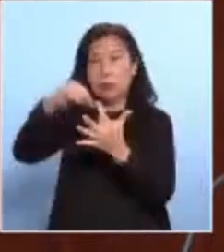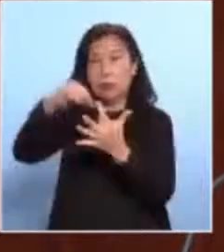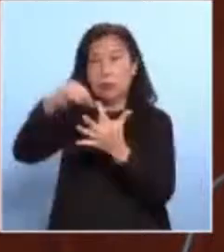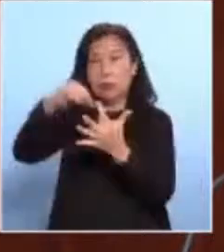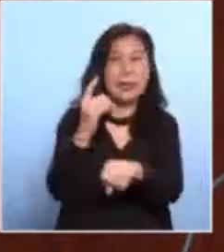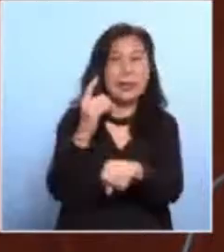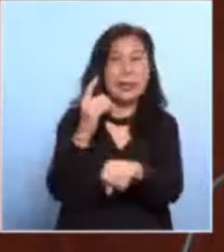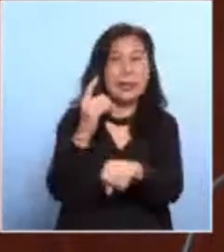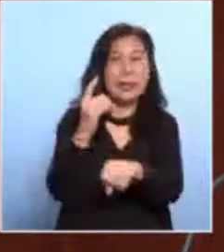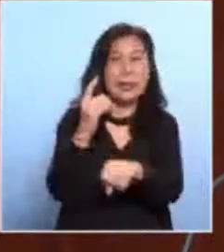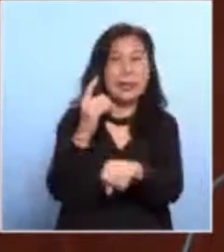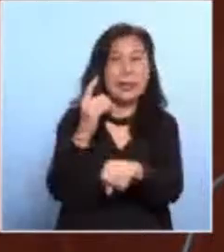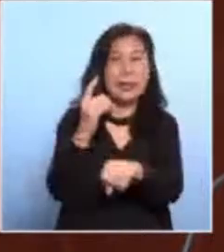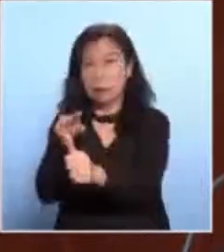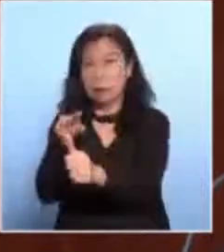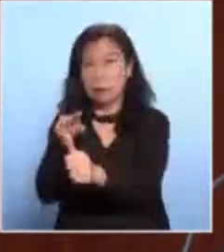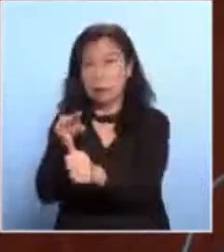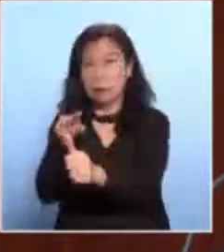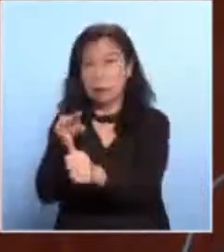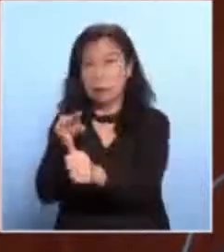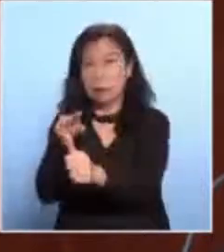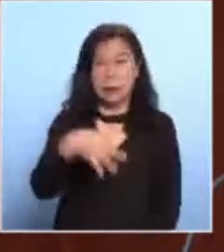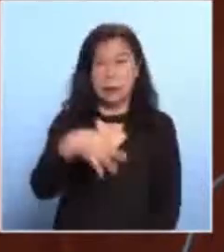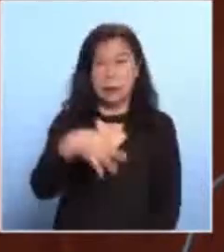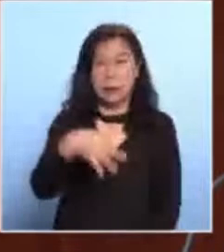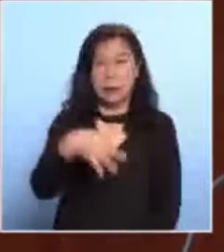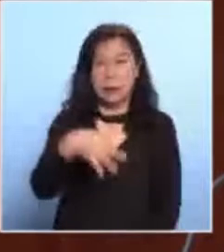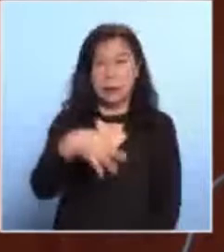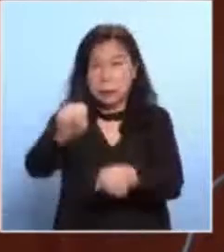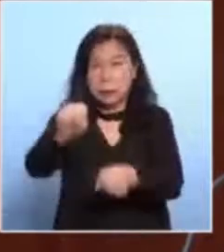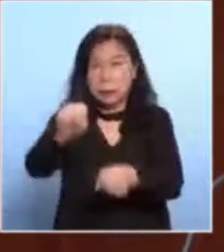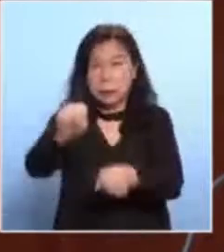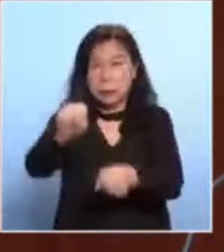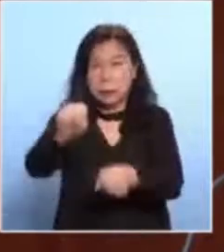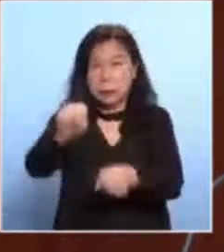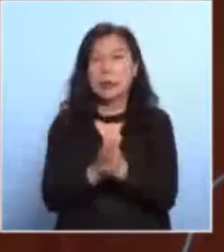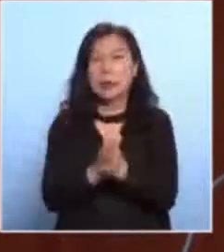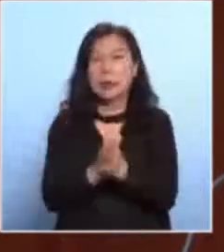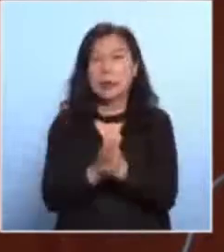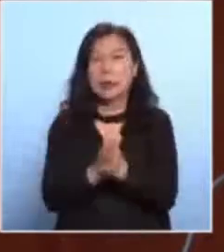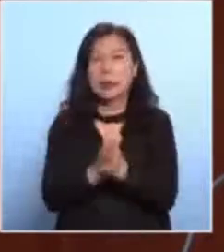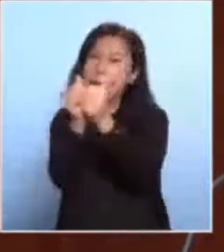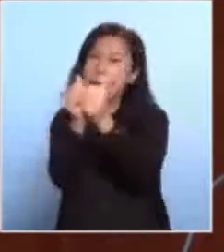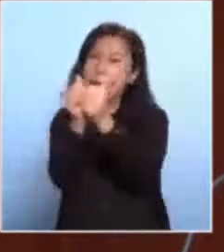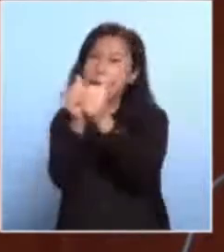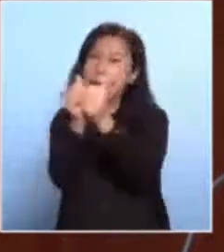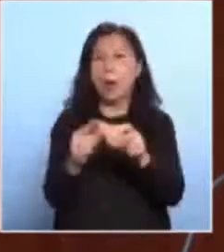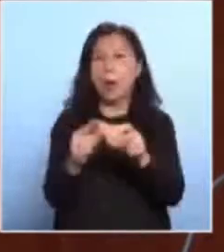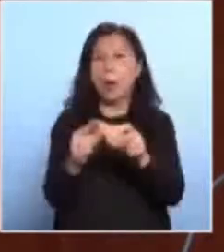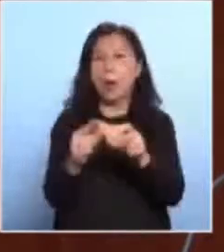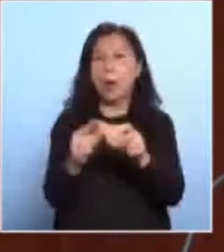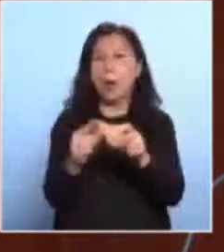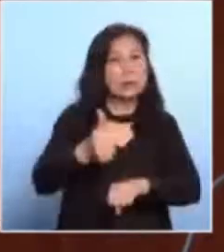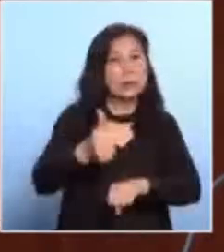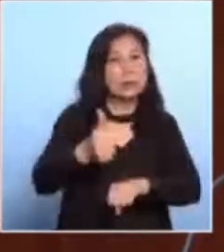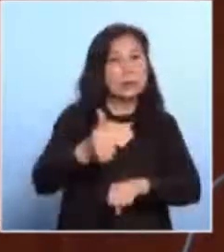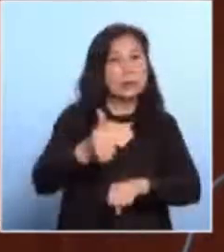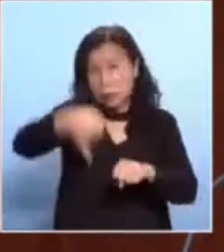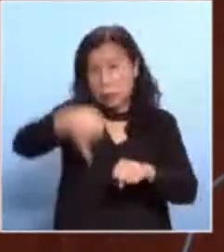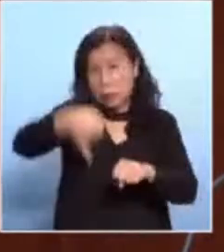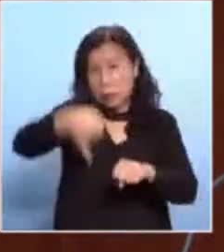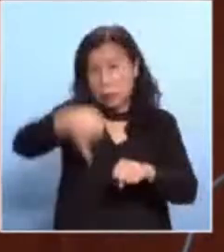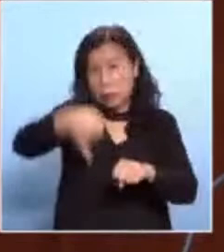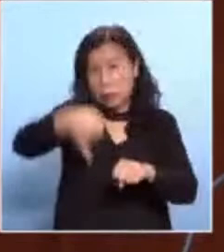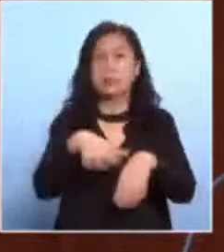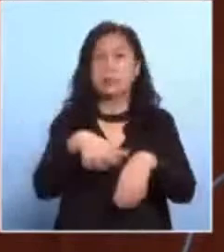3. Strengthen peer support services. In the coming 2 years, the